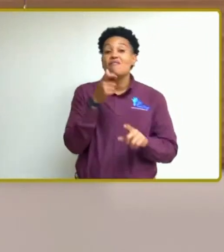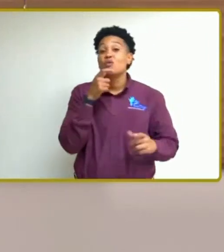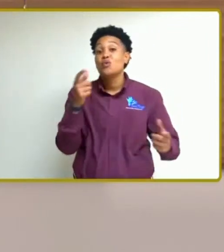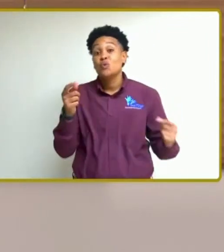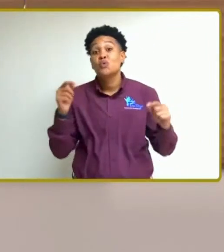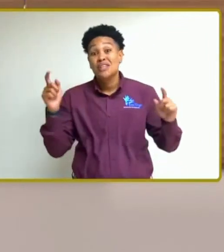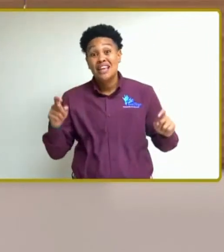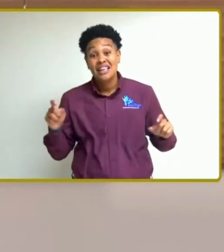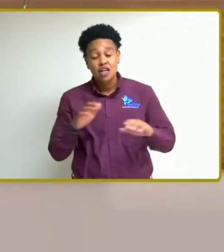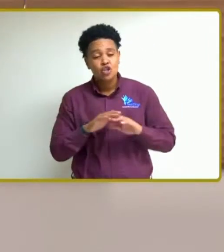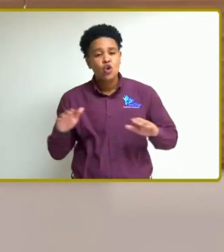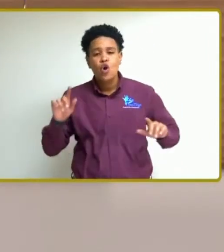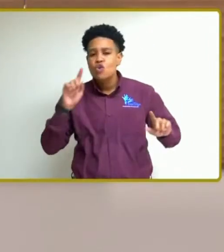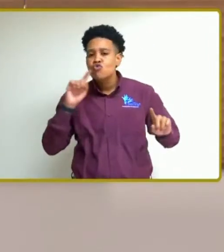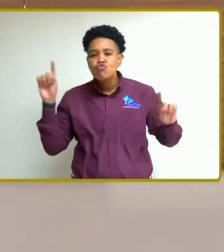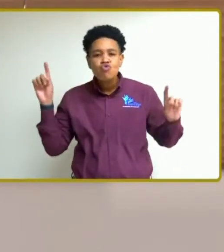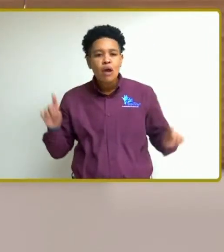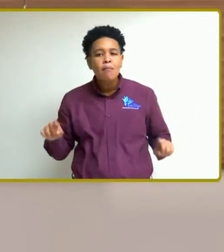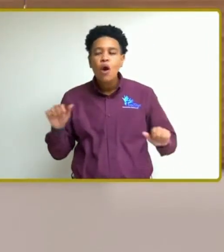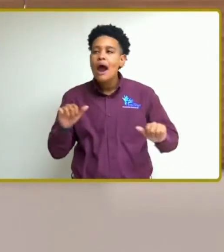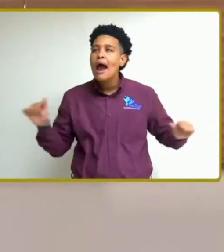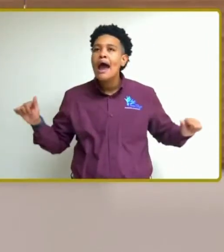test and don't report any